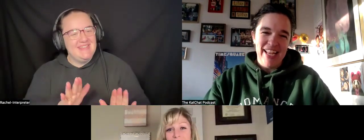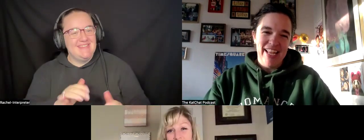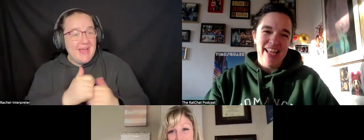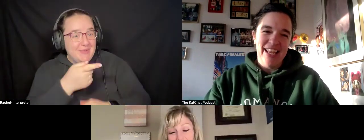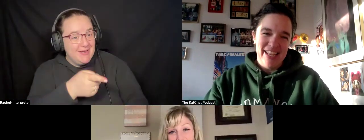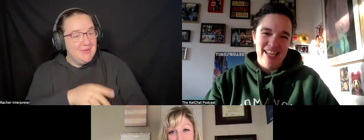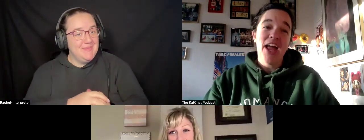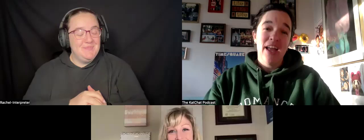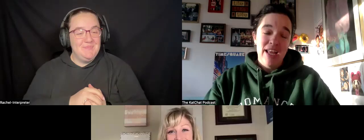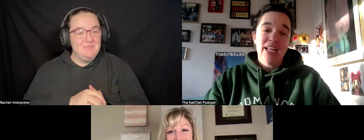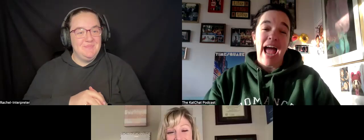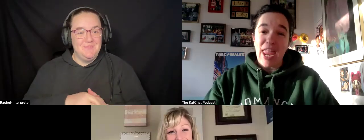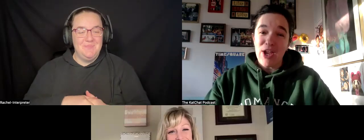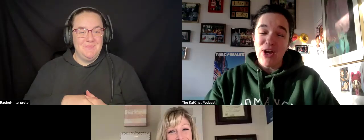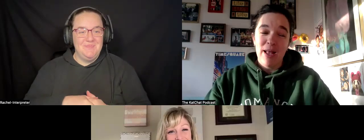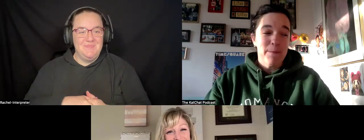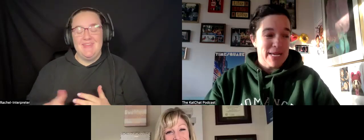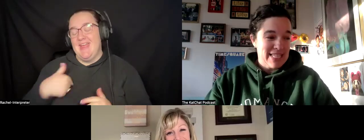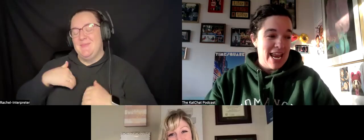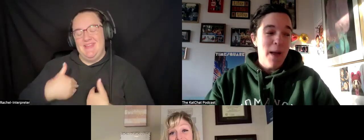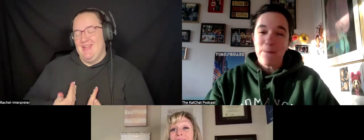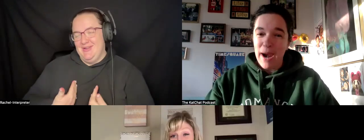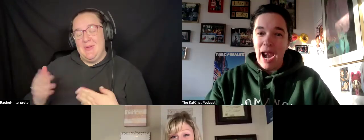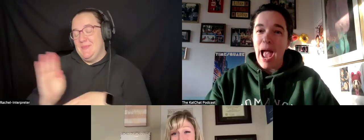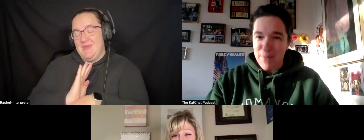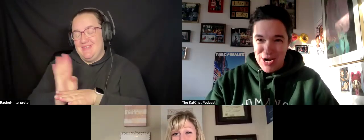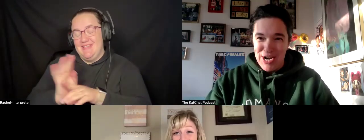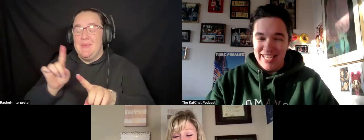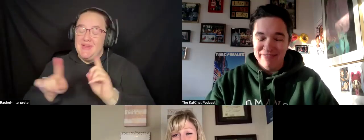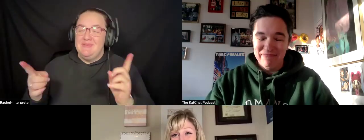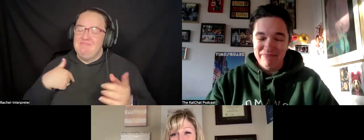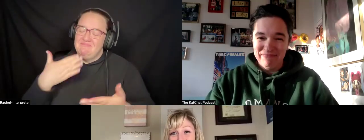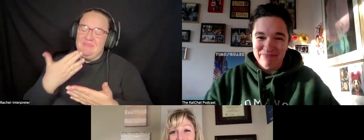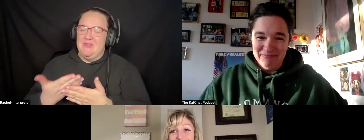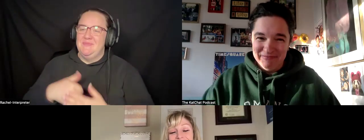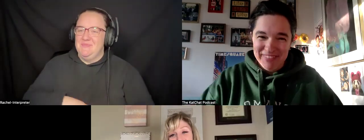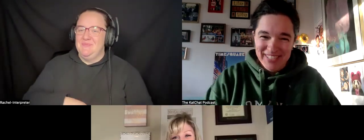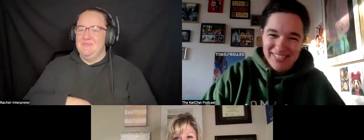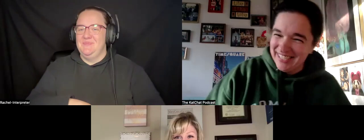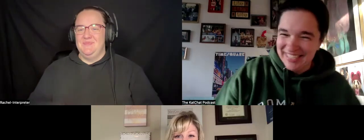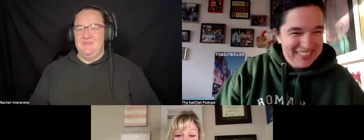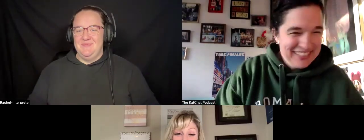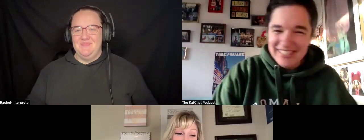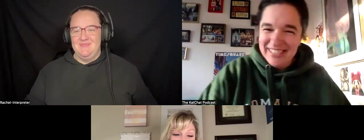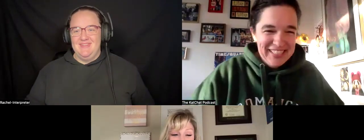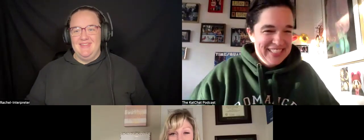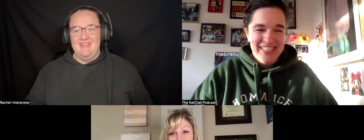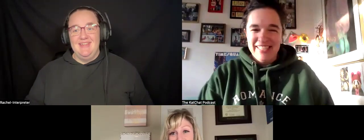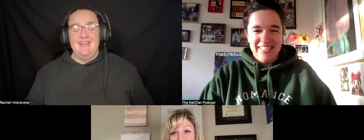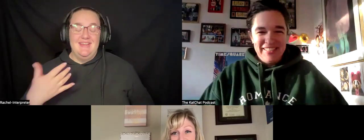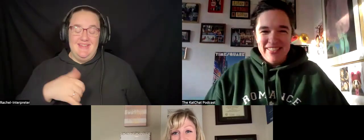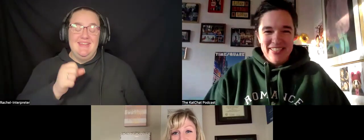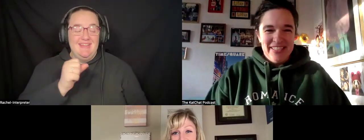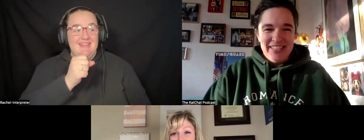are you? Tired, busy, but I'm good. Oh my gosh.